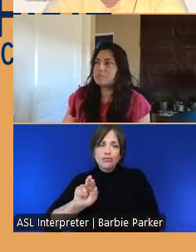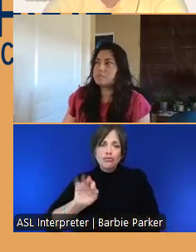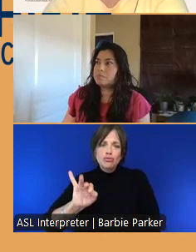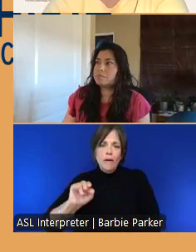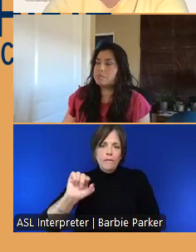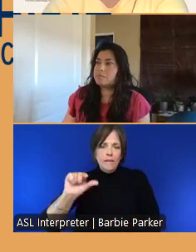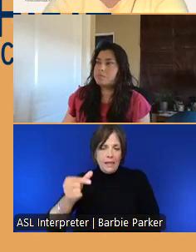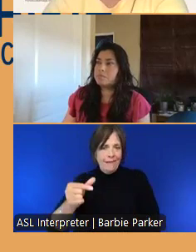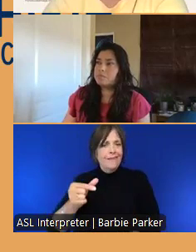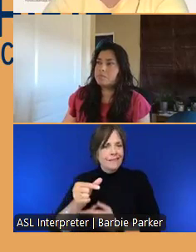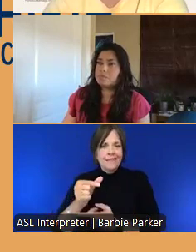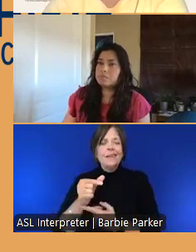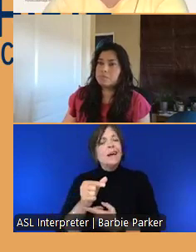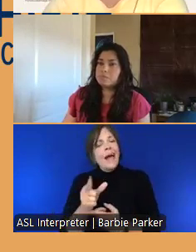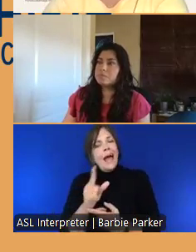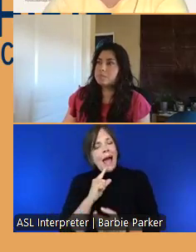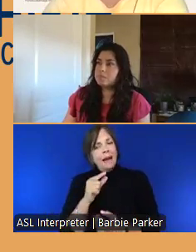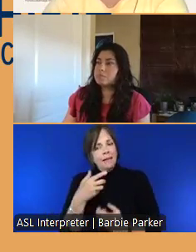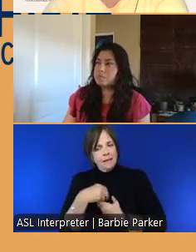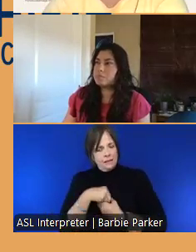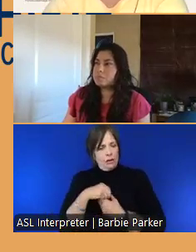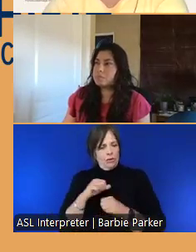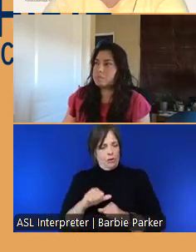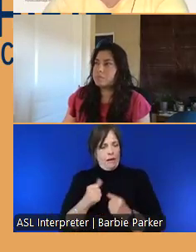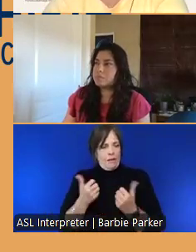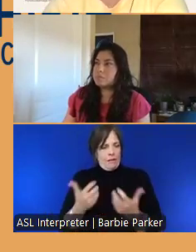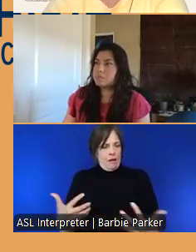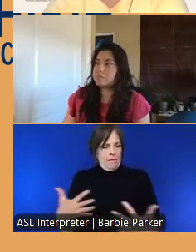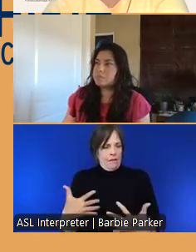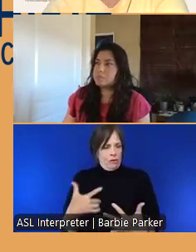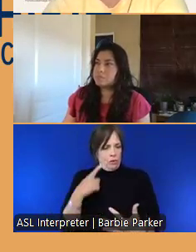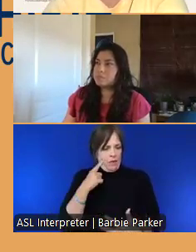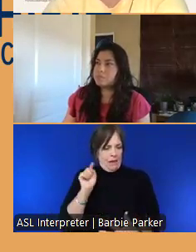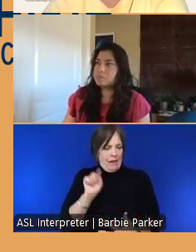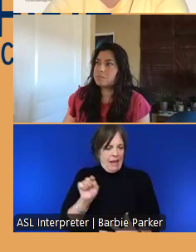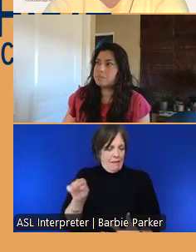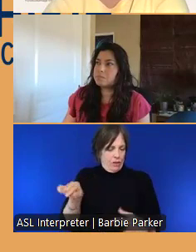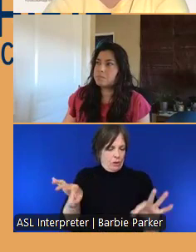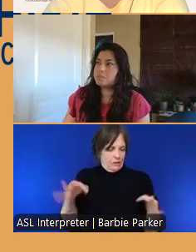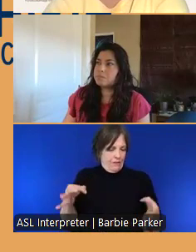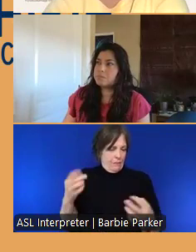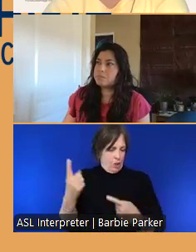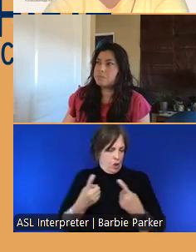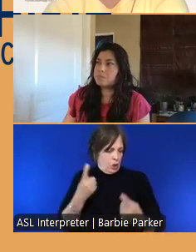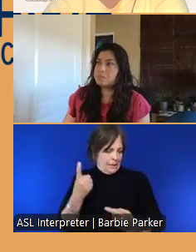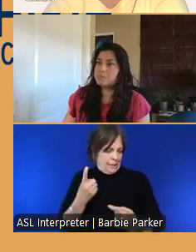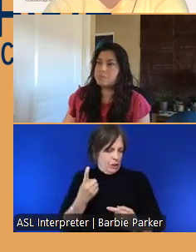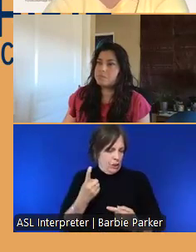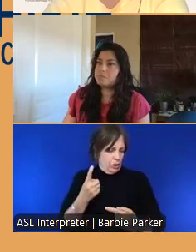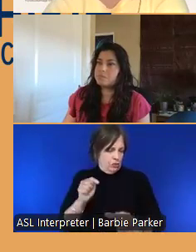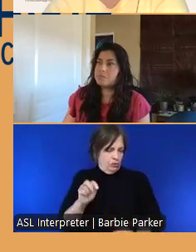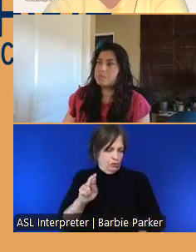of fear in thinking about the criminal repercussions if their families are considered,